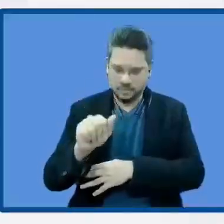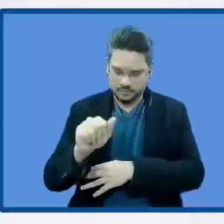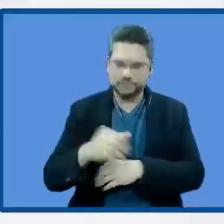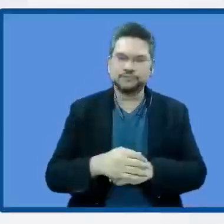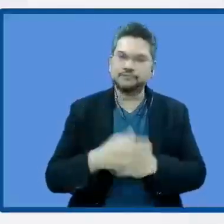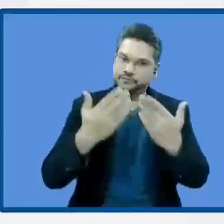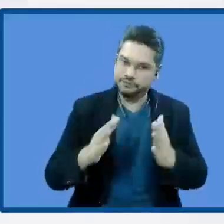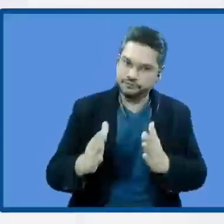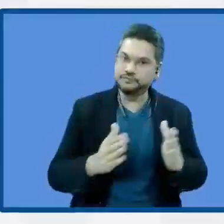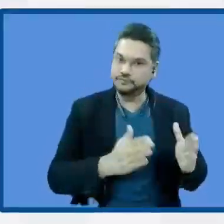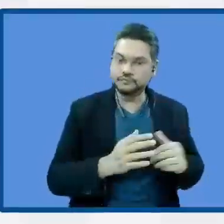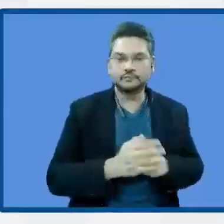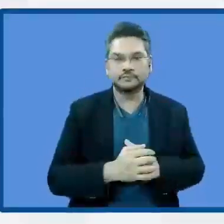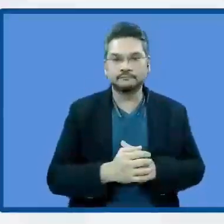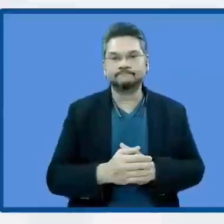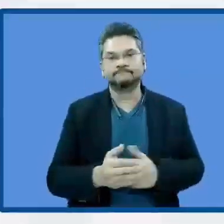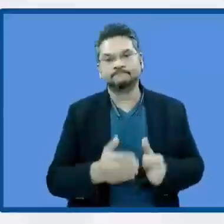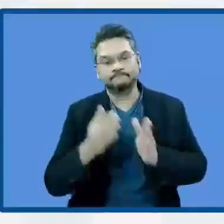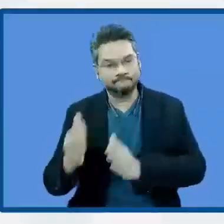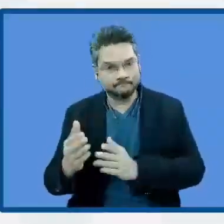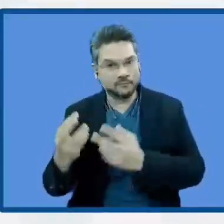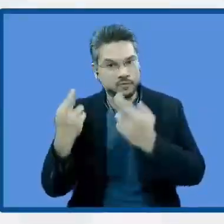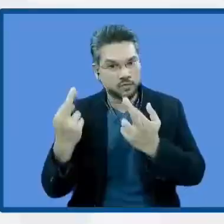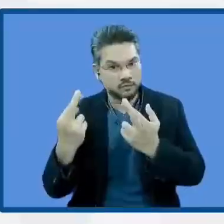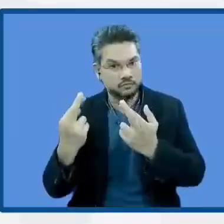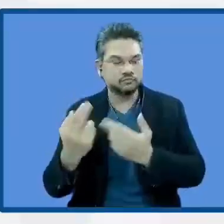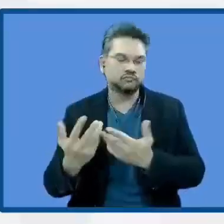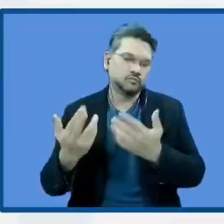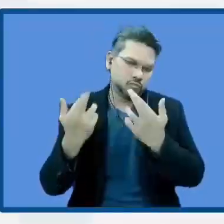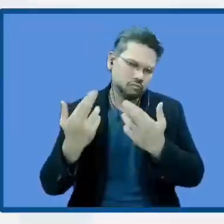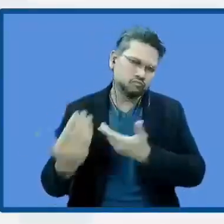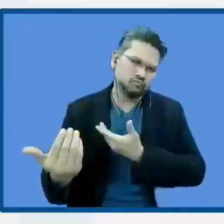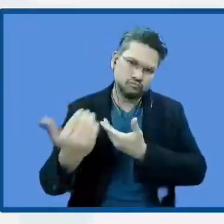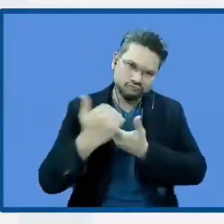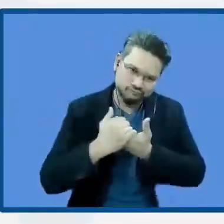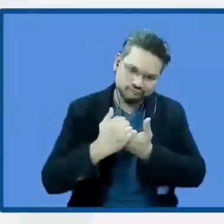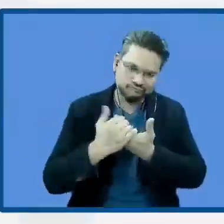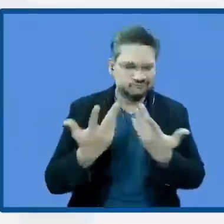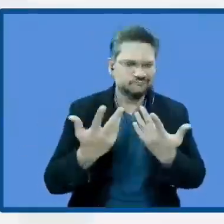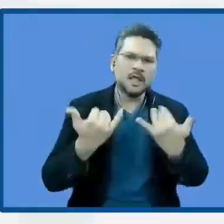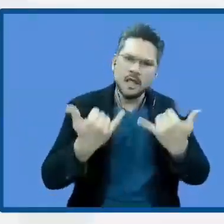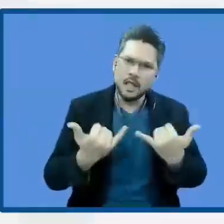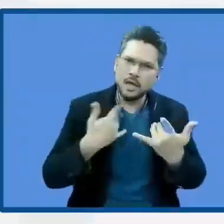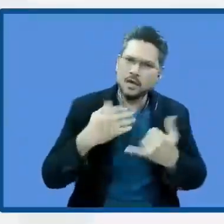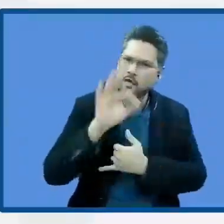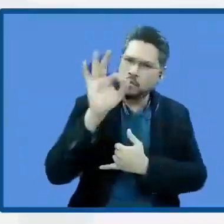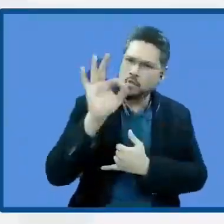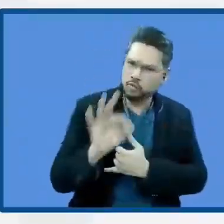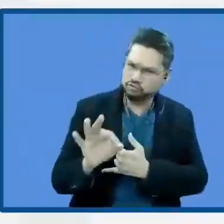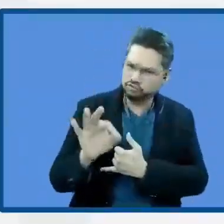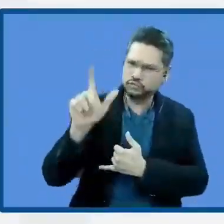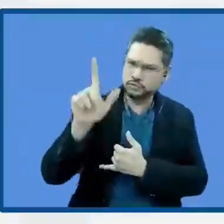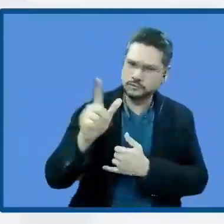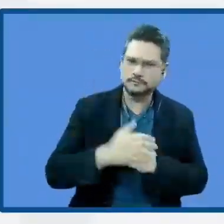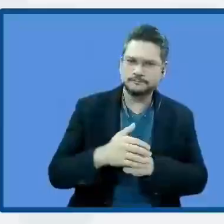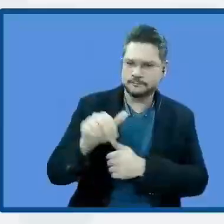hope to have also your active participation. And now let's start with the questions. Andrew, who's joining